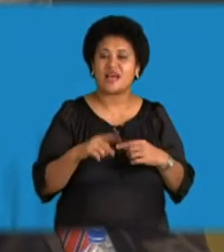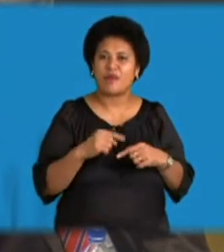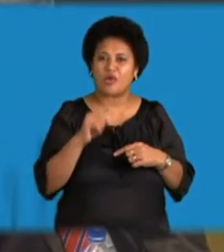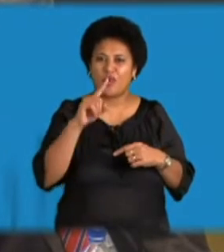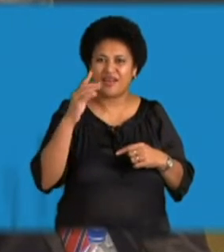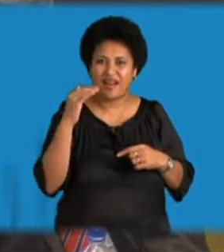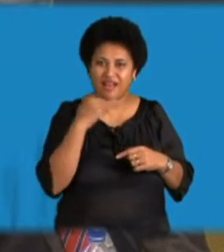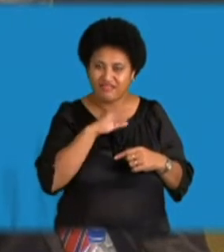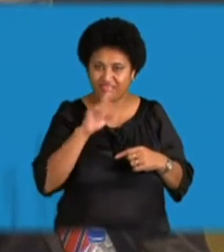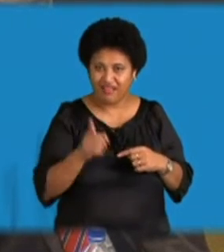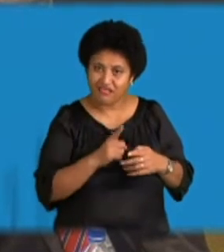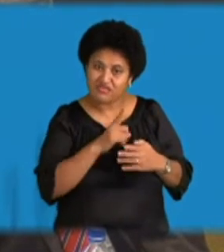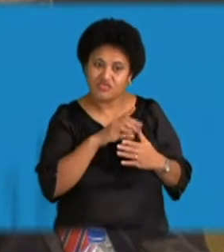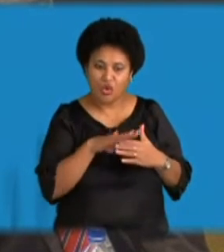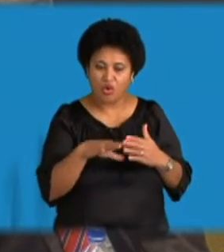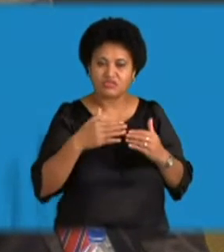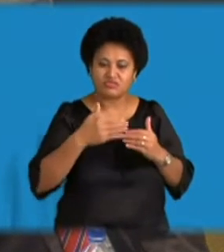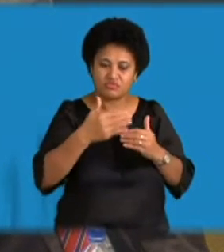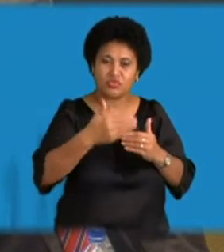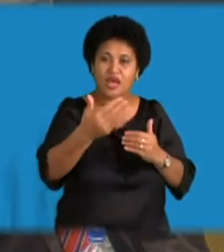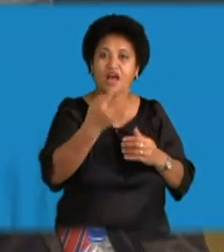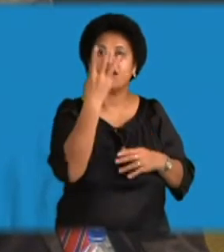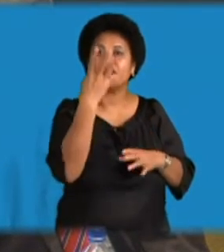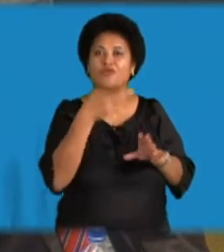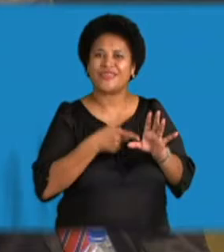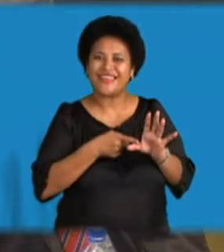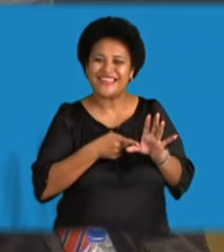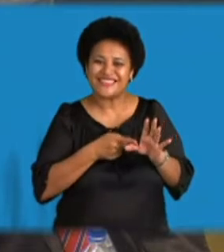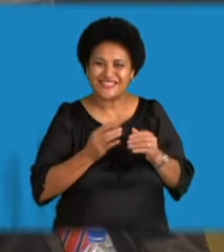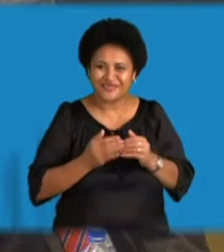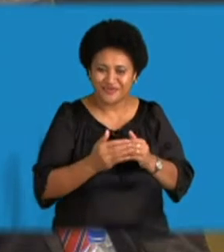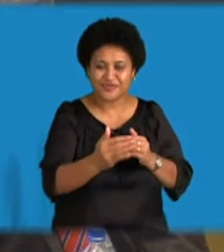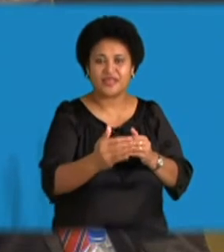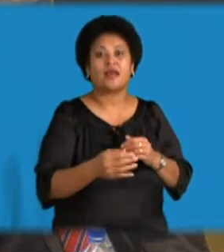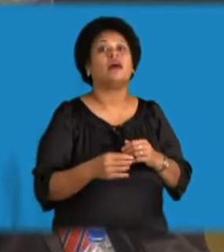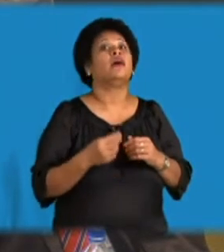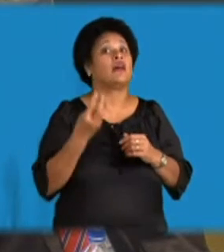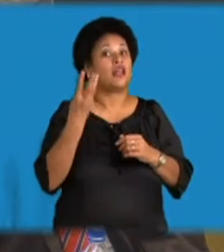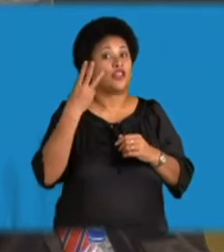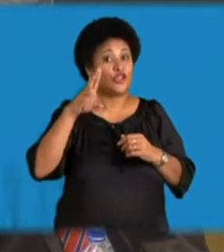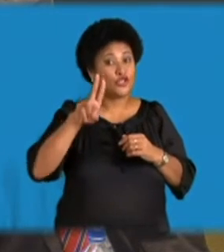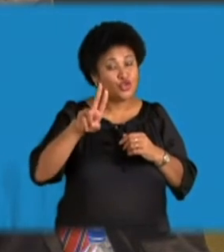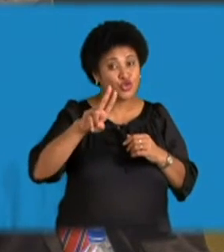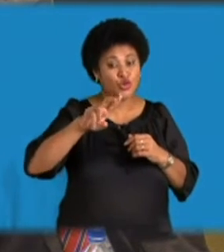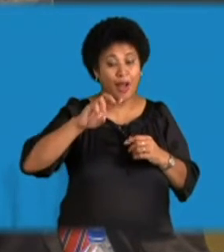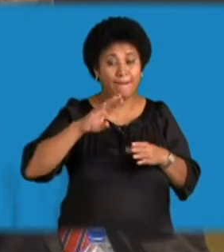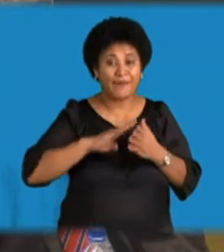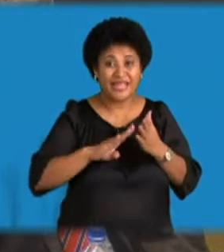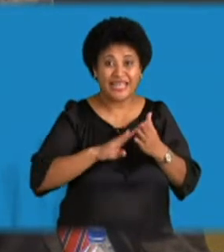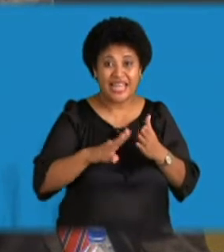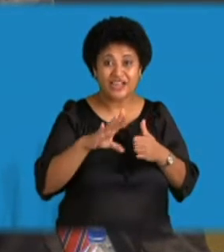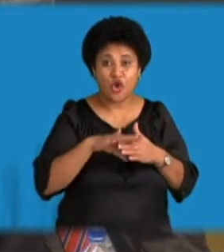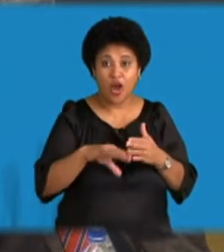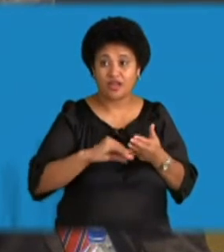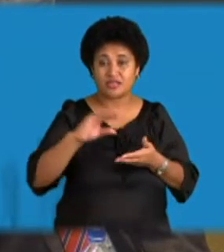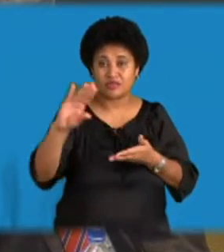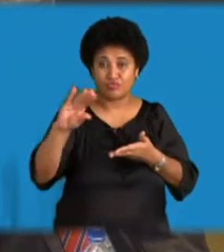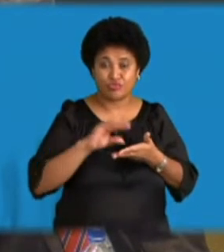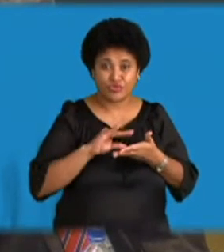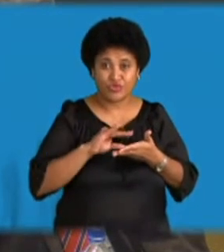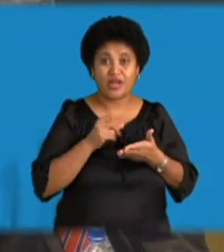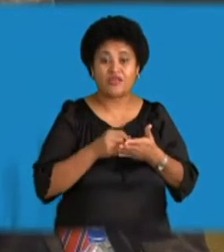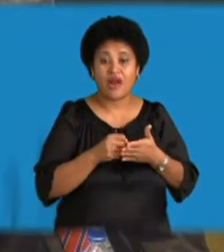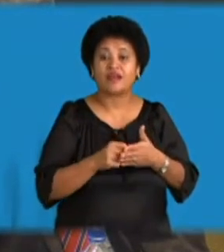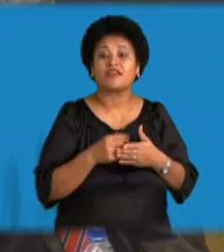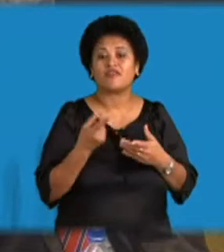be implemented over a period of about 4 years or so. And $32 million of that, Madam Speaker, is coming by way of a grant from the Green Climate